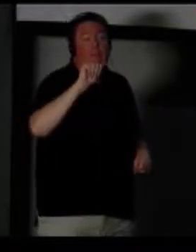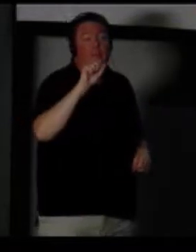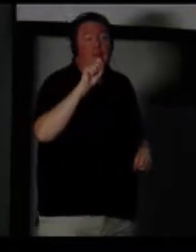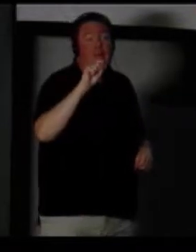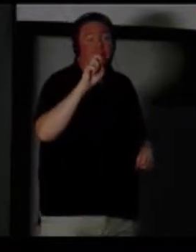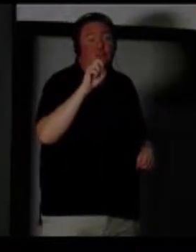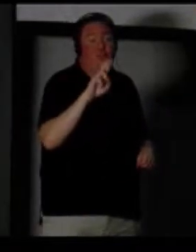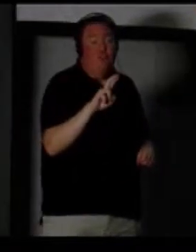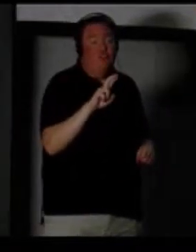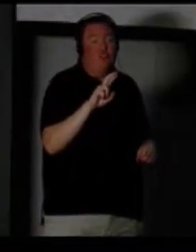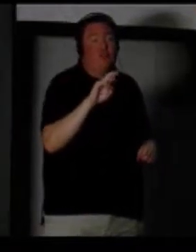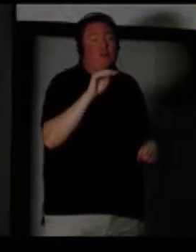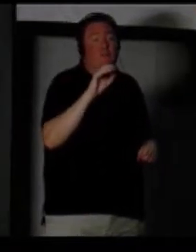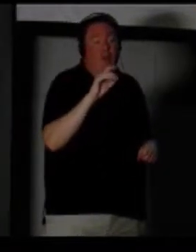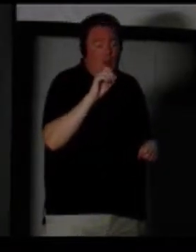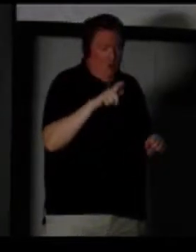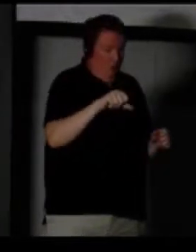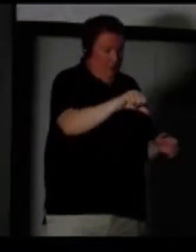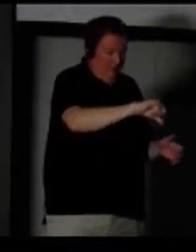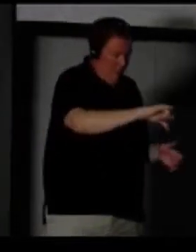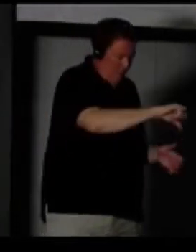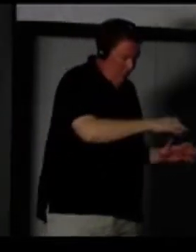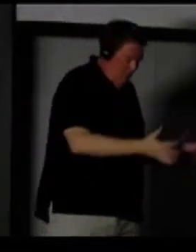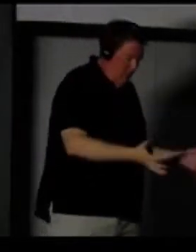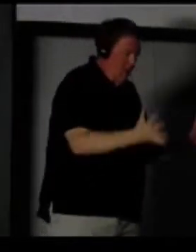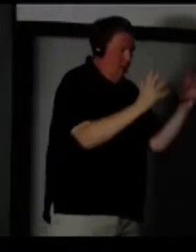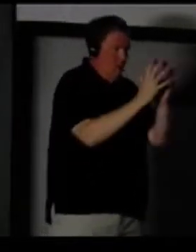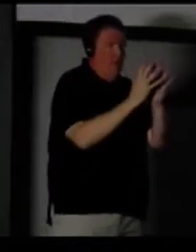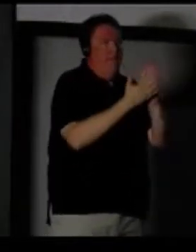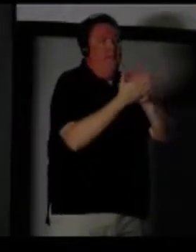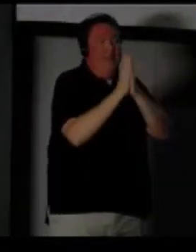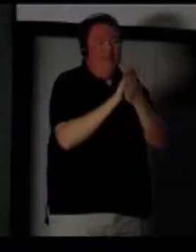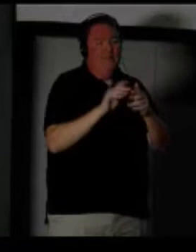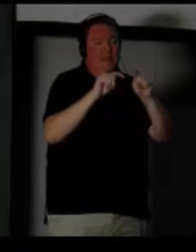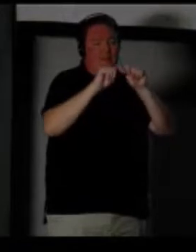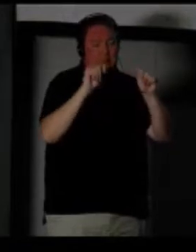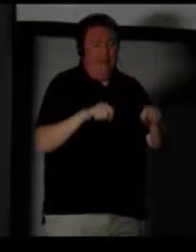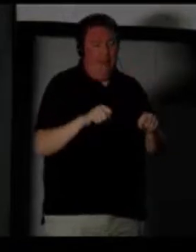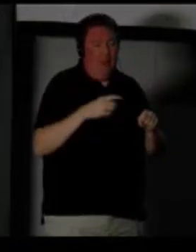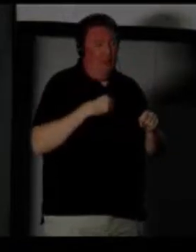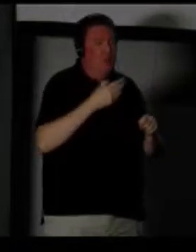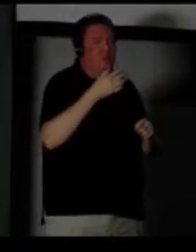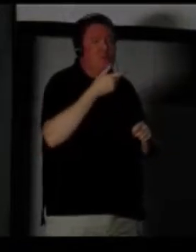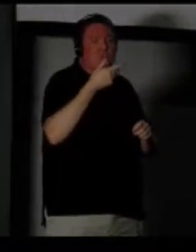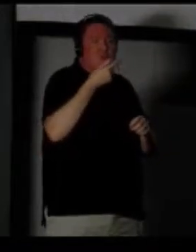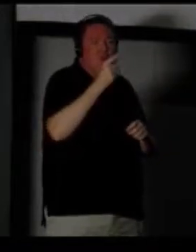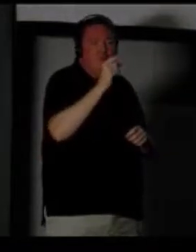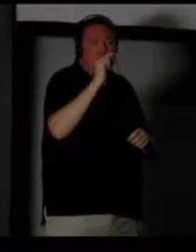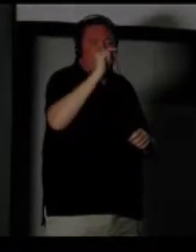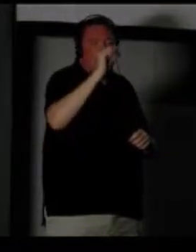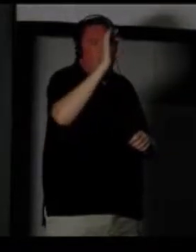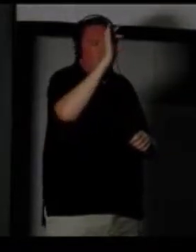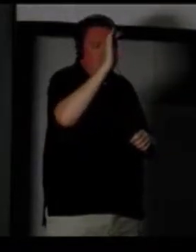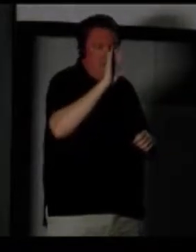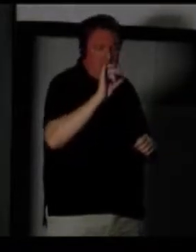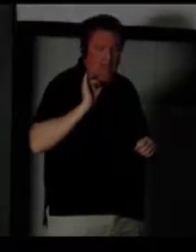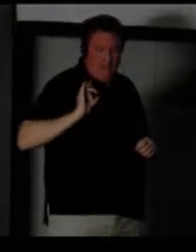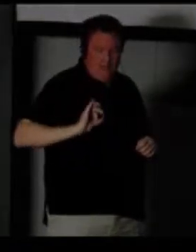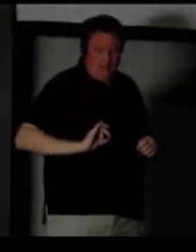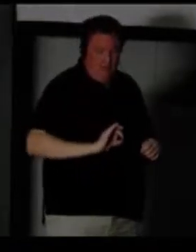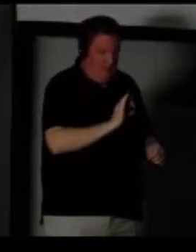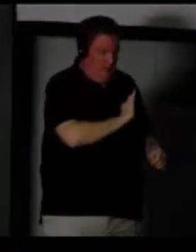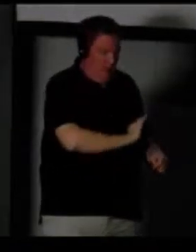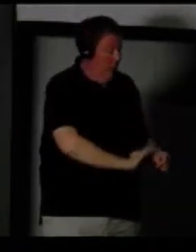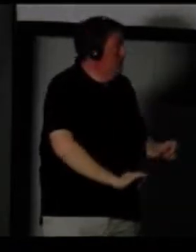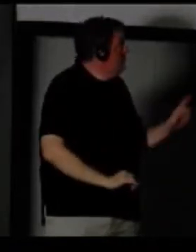plaster template. And I don't know if you can see, but there are small dots all over her torso and other parts